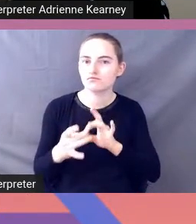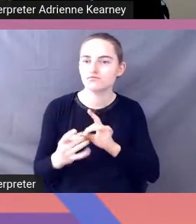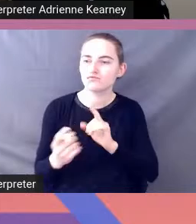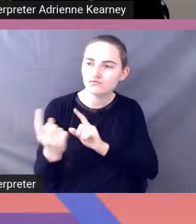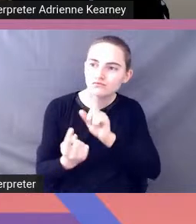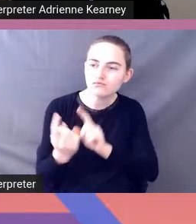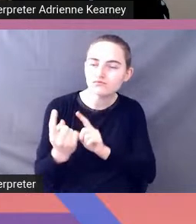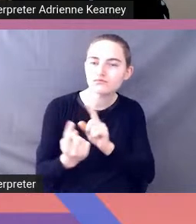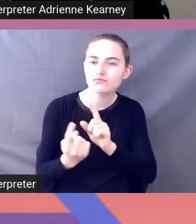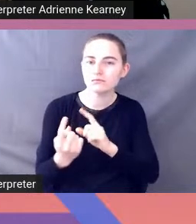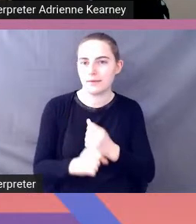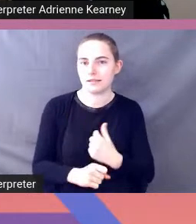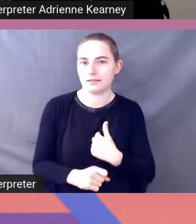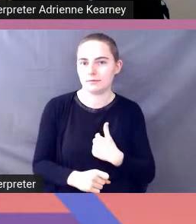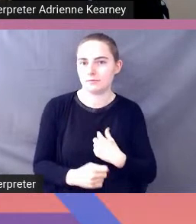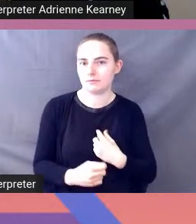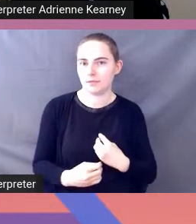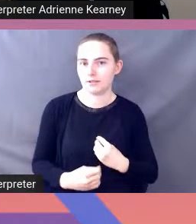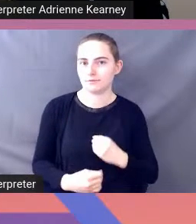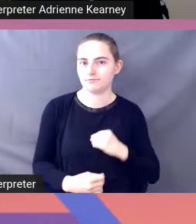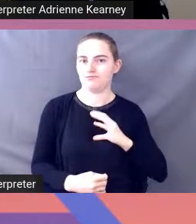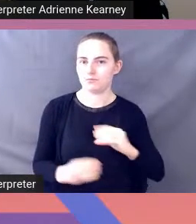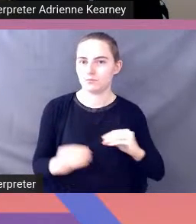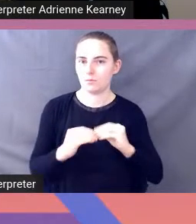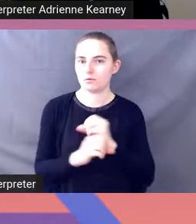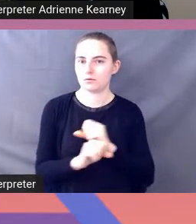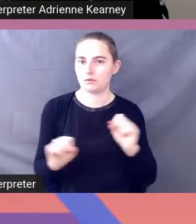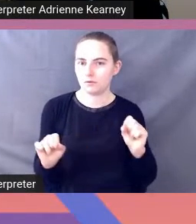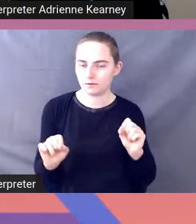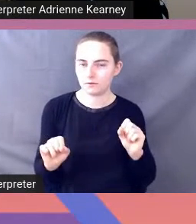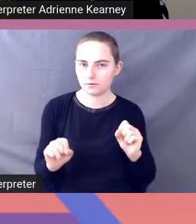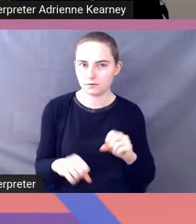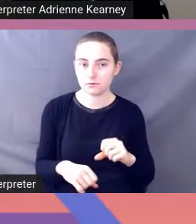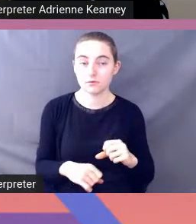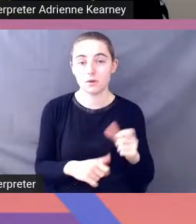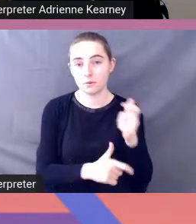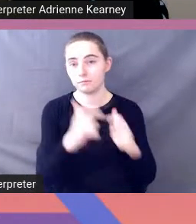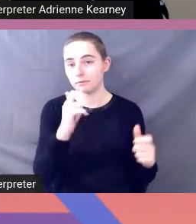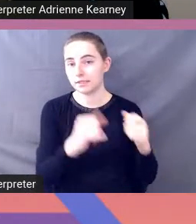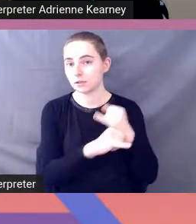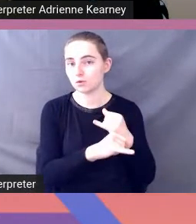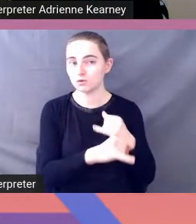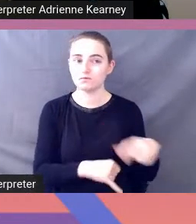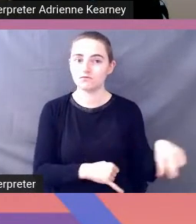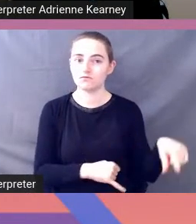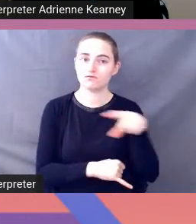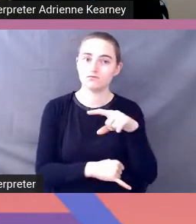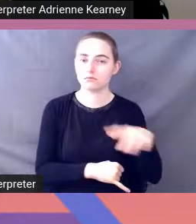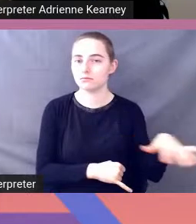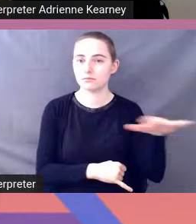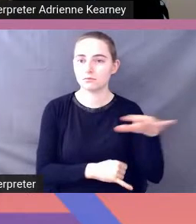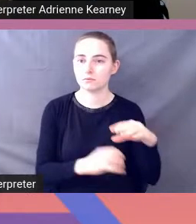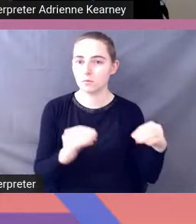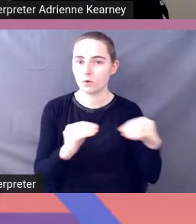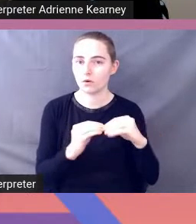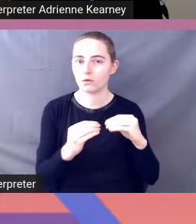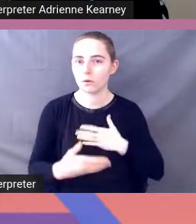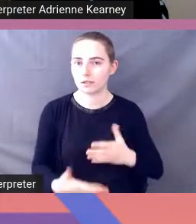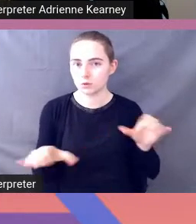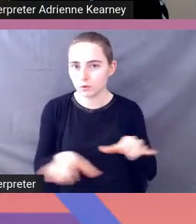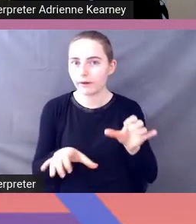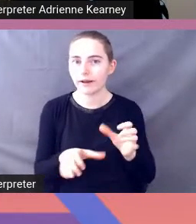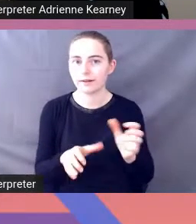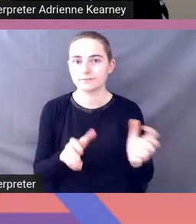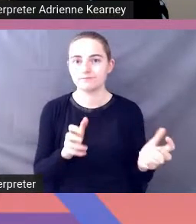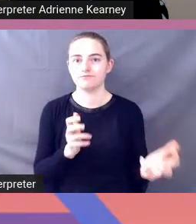secure. So if more big organizations and more big institutions were willing to do that and like kind of meet your demands as they come, I think